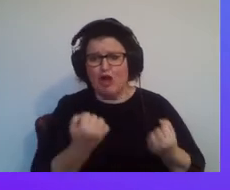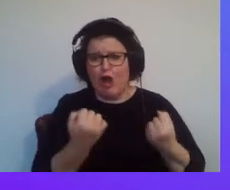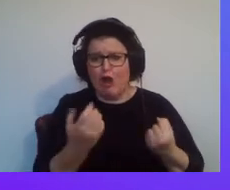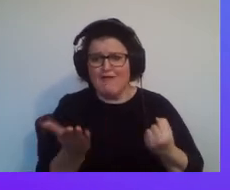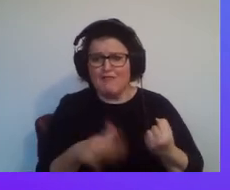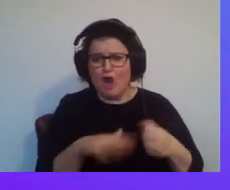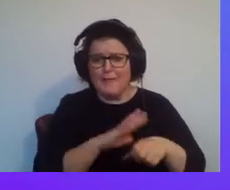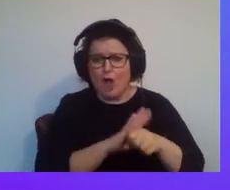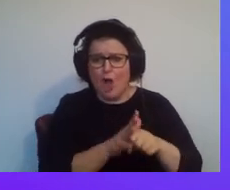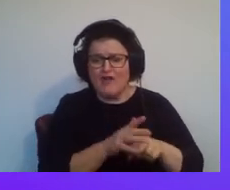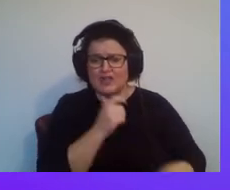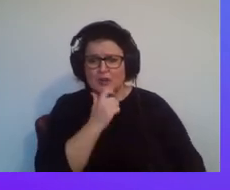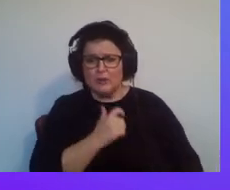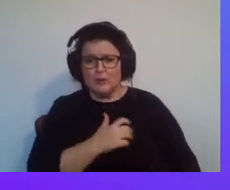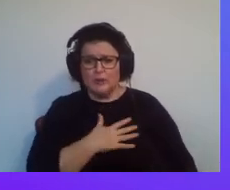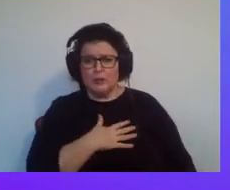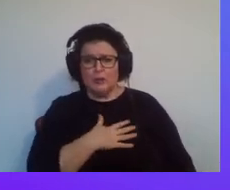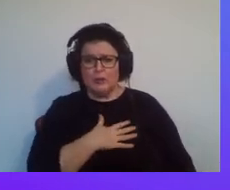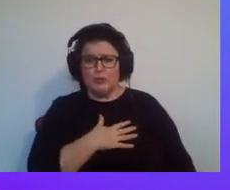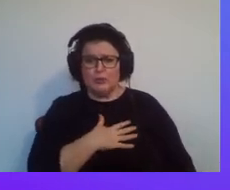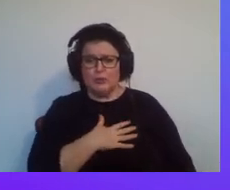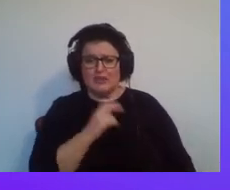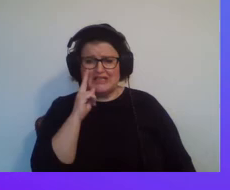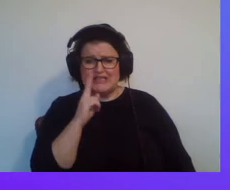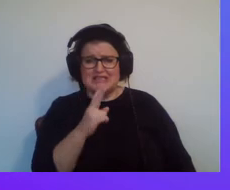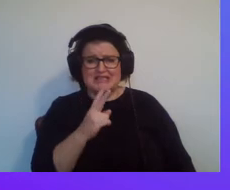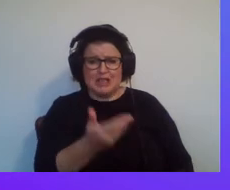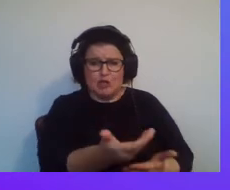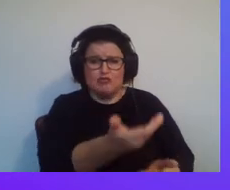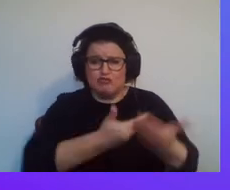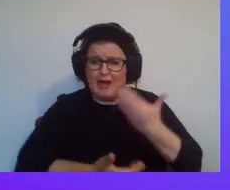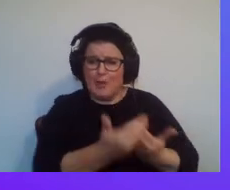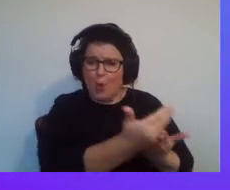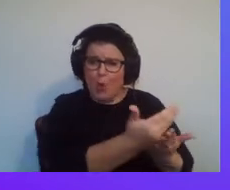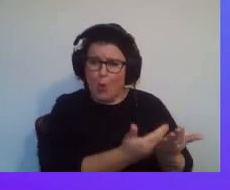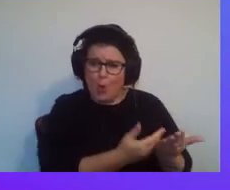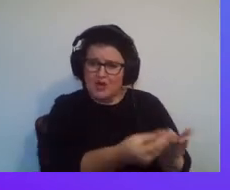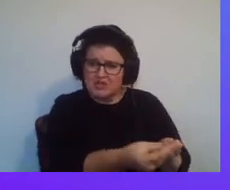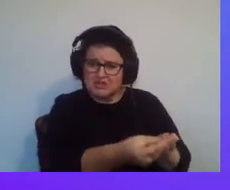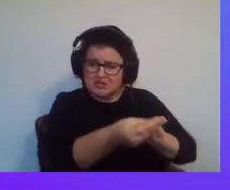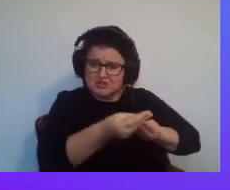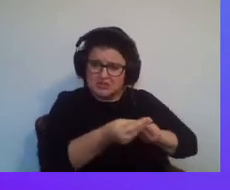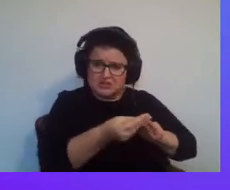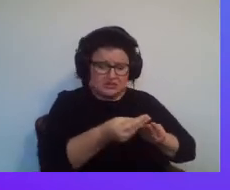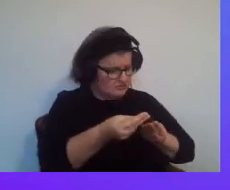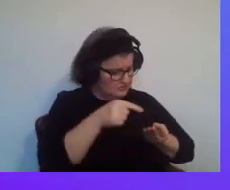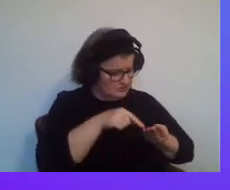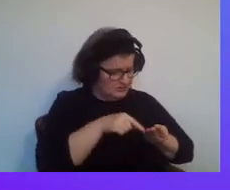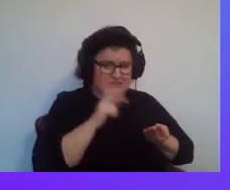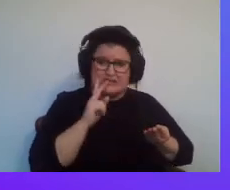know, we were getting reports of people not only being severely affected, but sadly